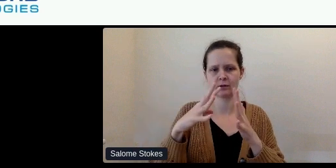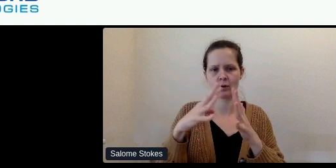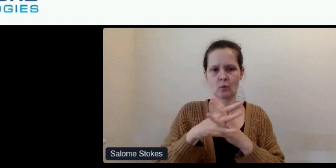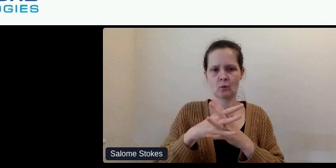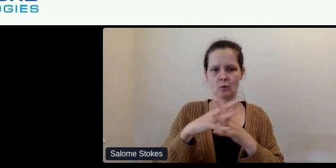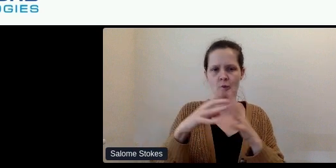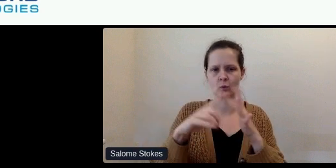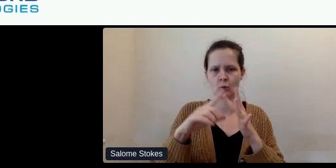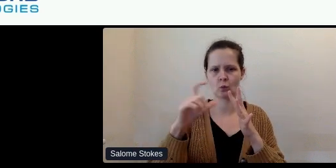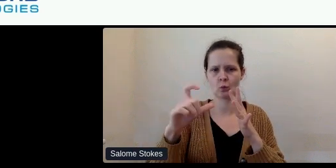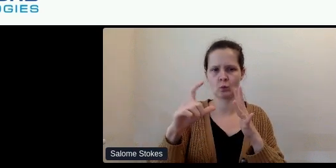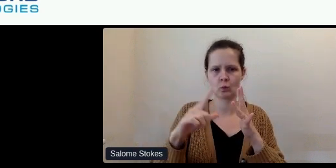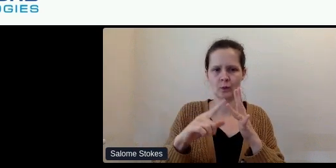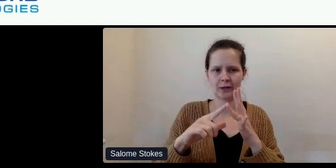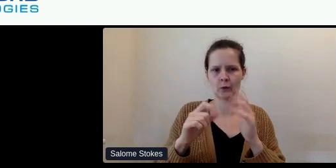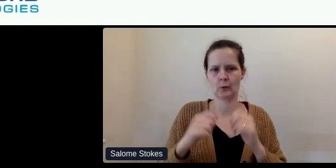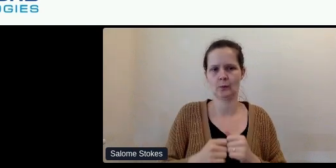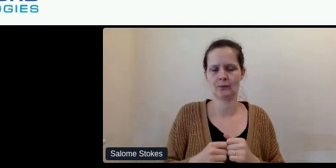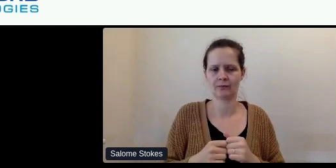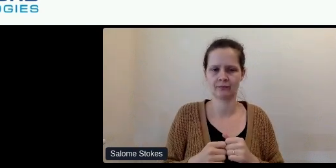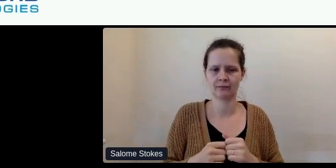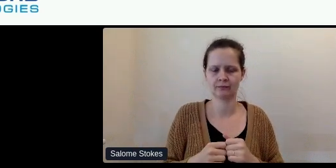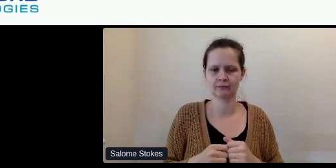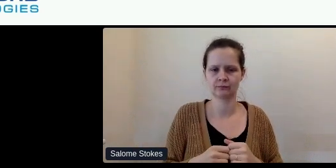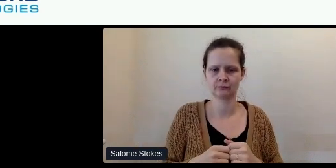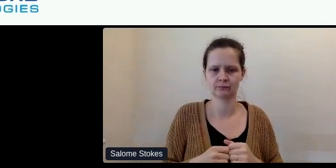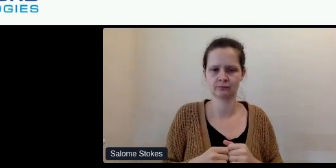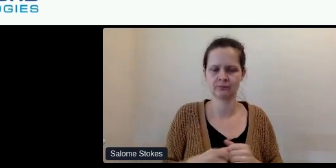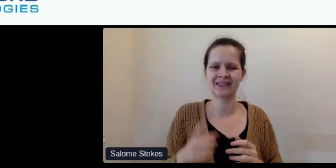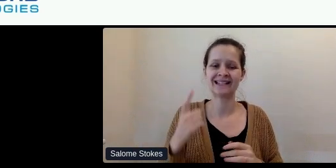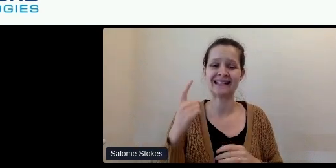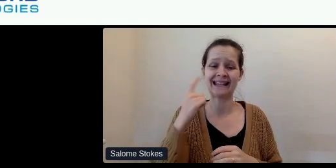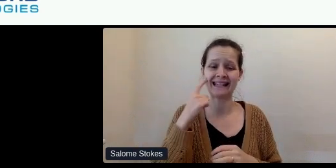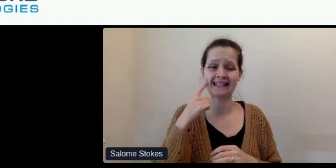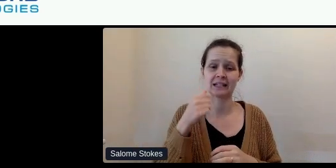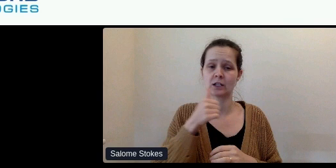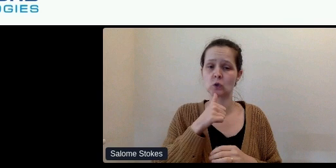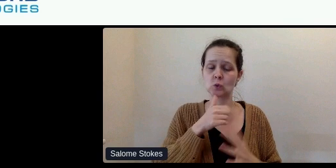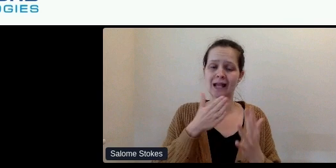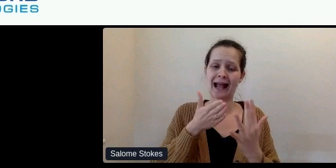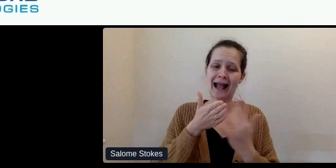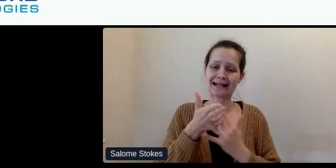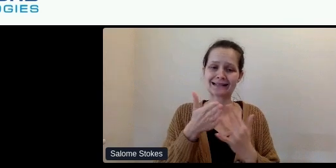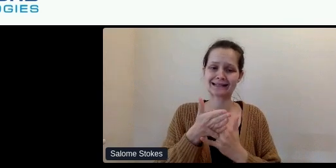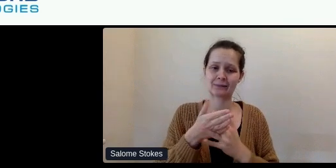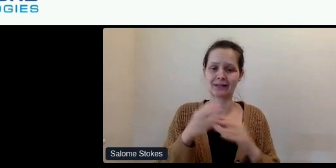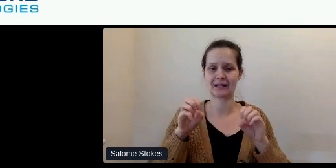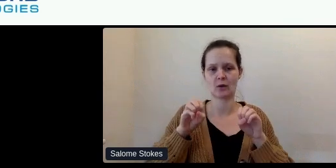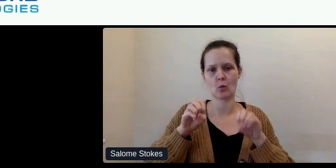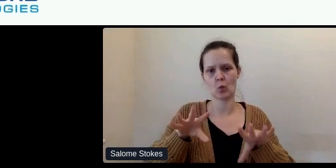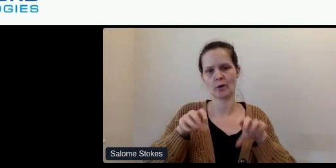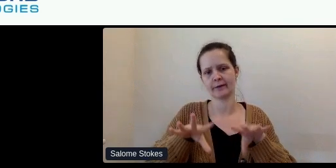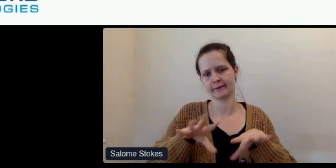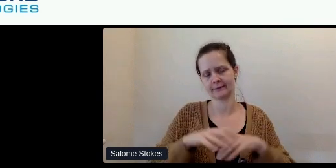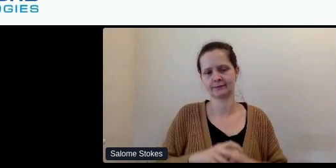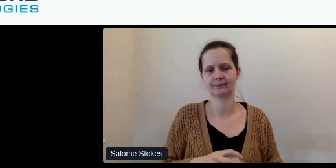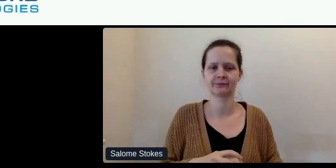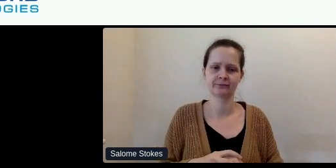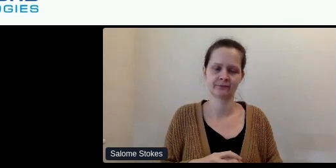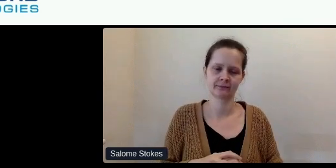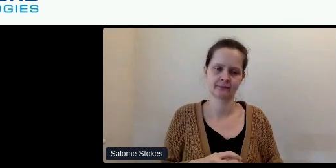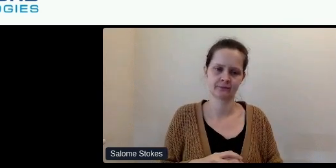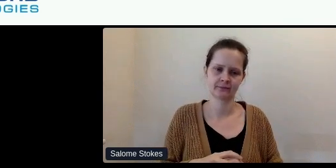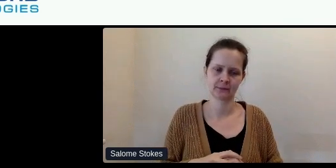There is an easy to use accessibility wizard within it. So you can use this to guide you in creating the